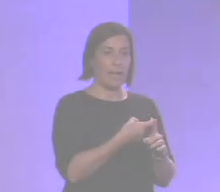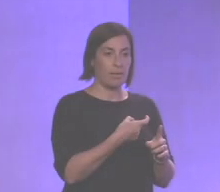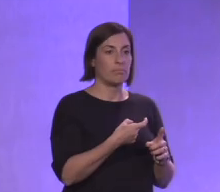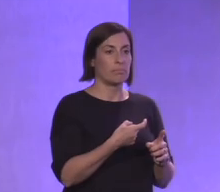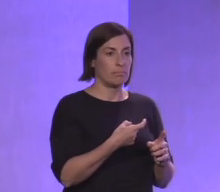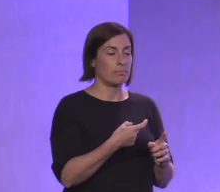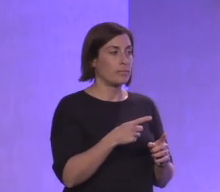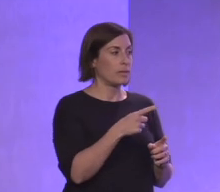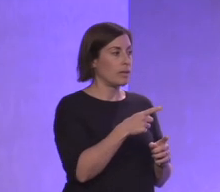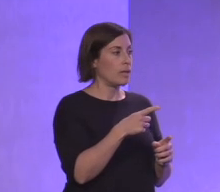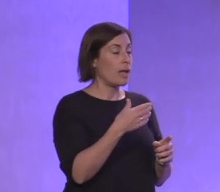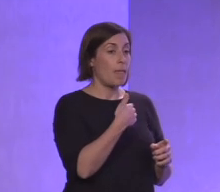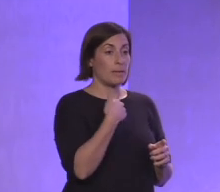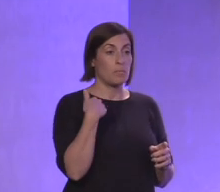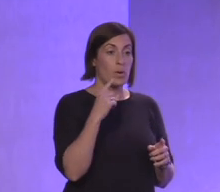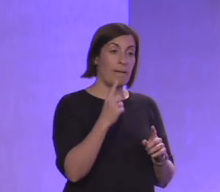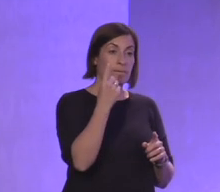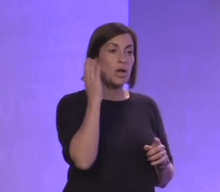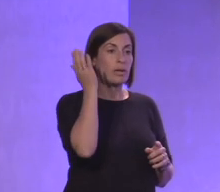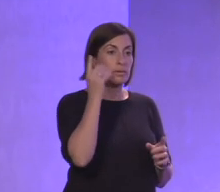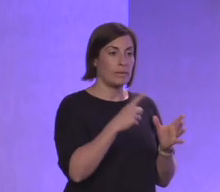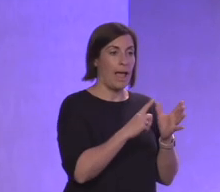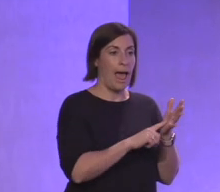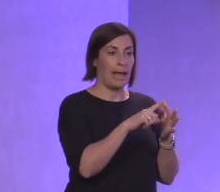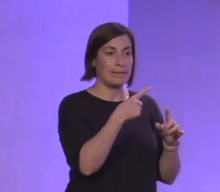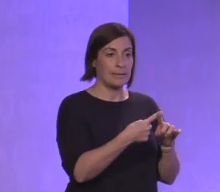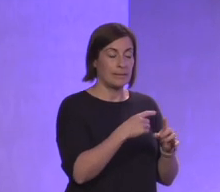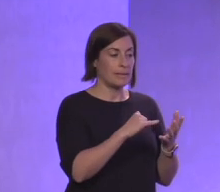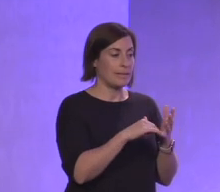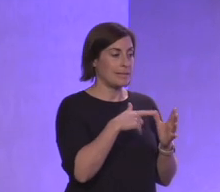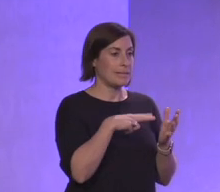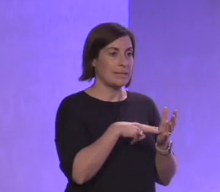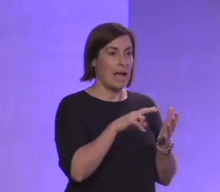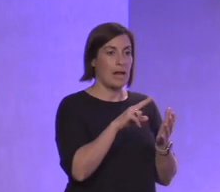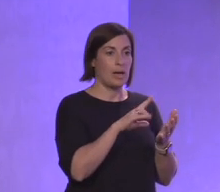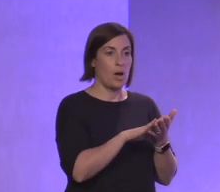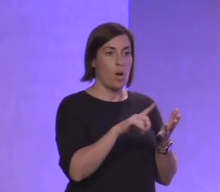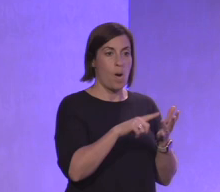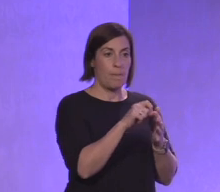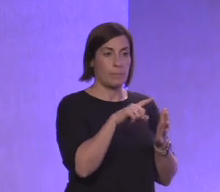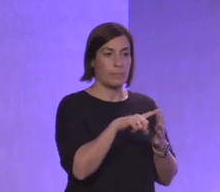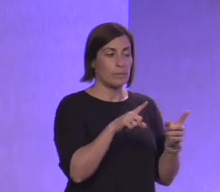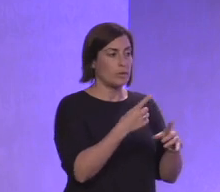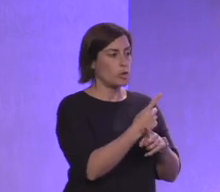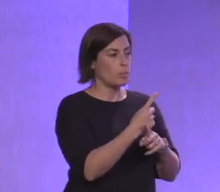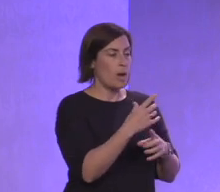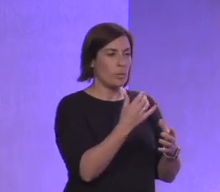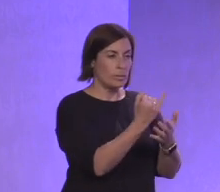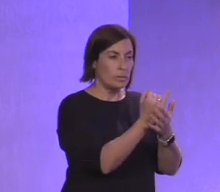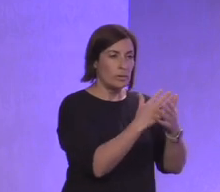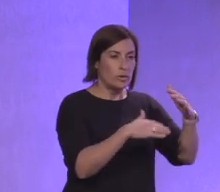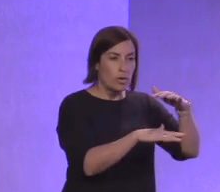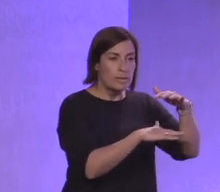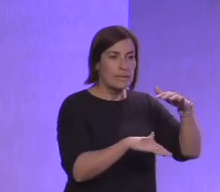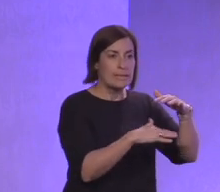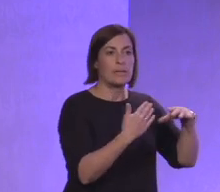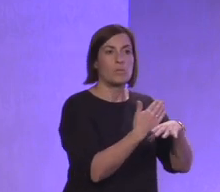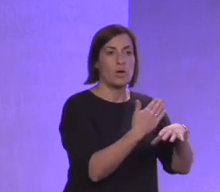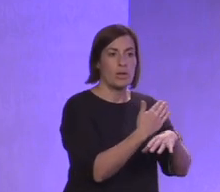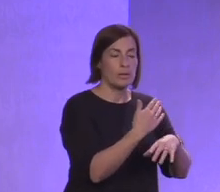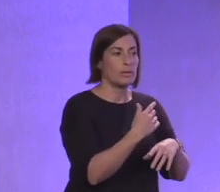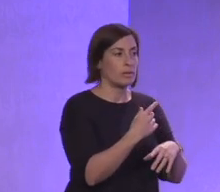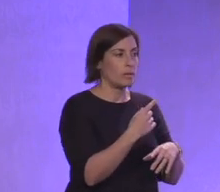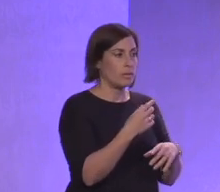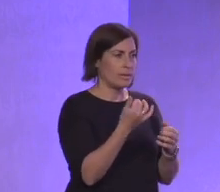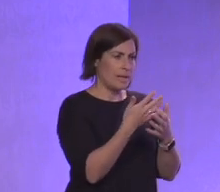So we heard Alex Stanhope talk earlier today about fighting toxic working environments. So just to start with, how many of